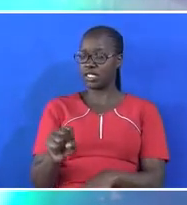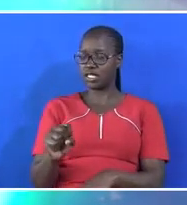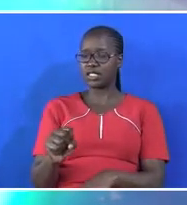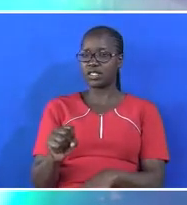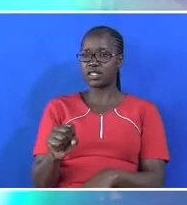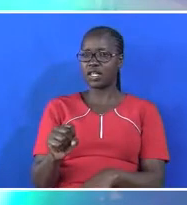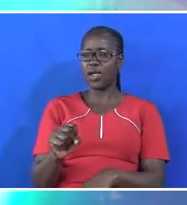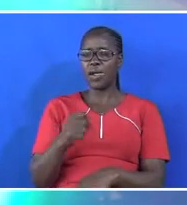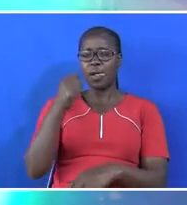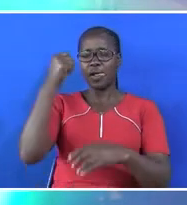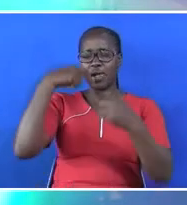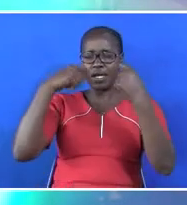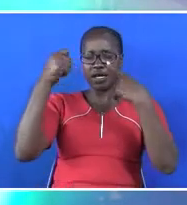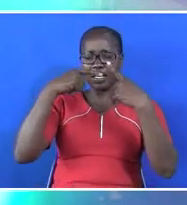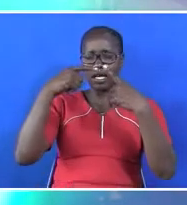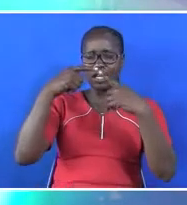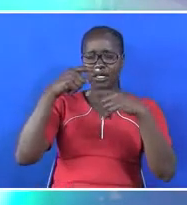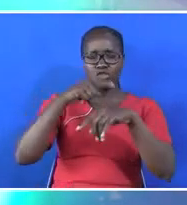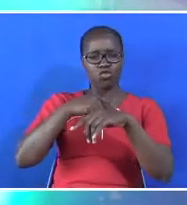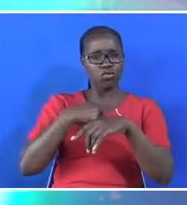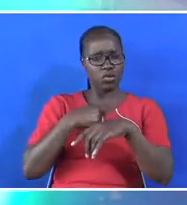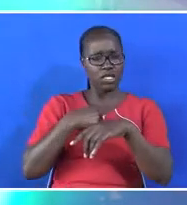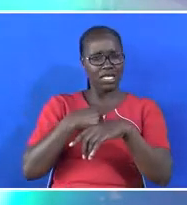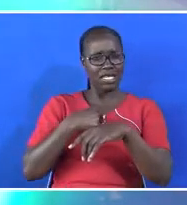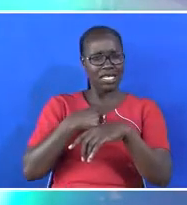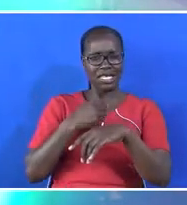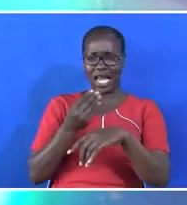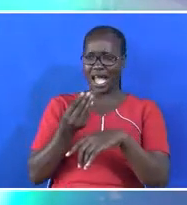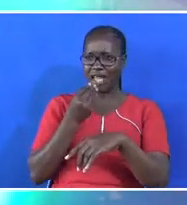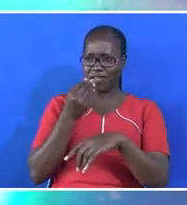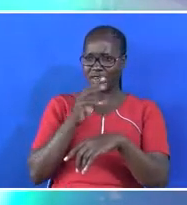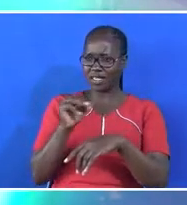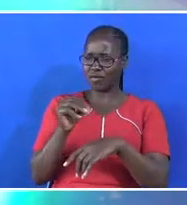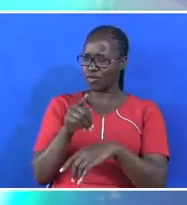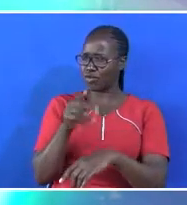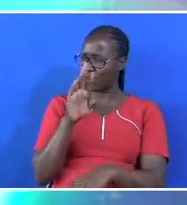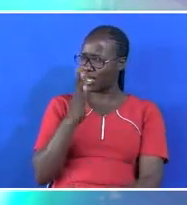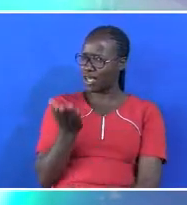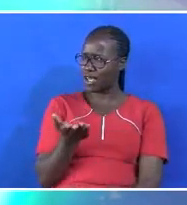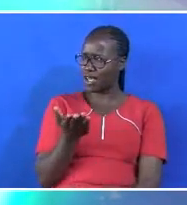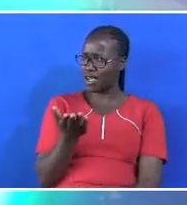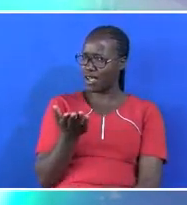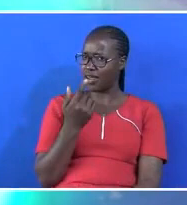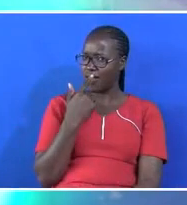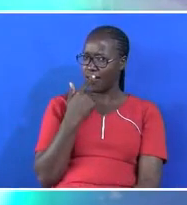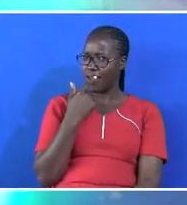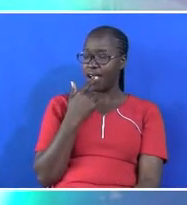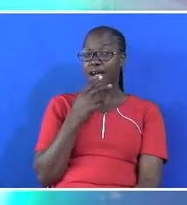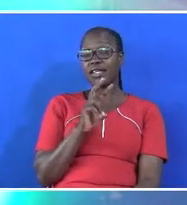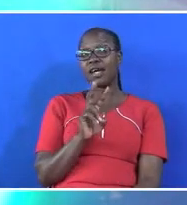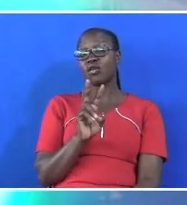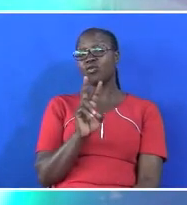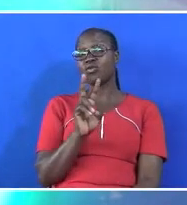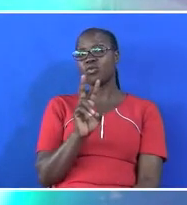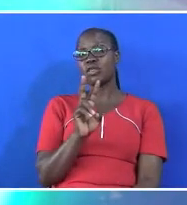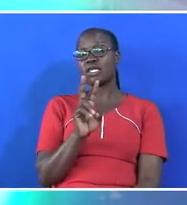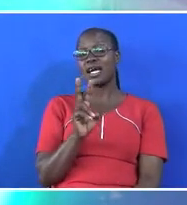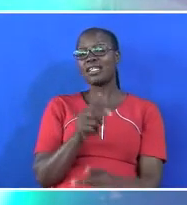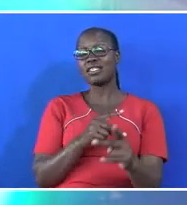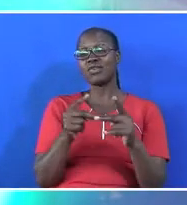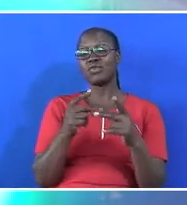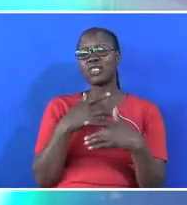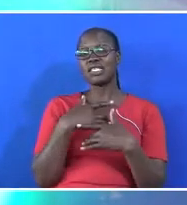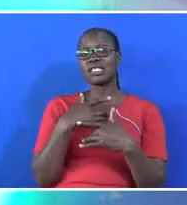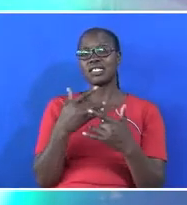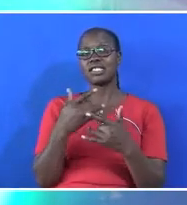ravens, cry out to me and I feed them? Are you there? I looked that up and it's very